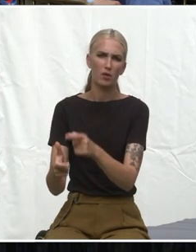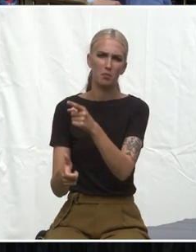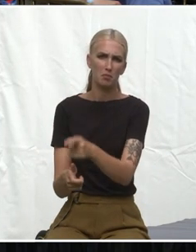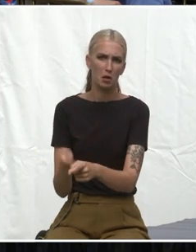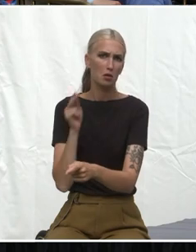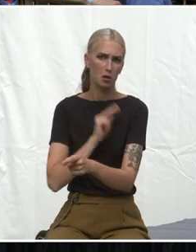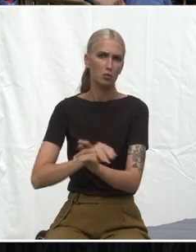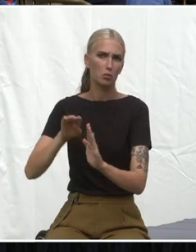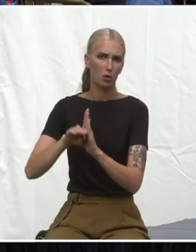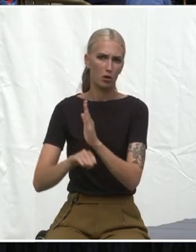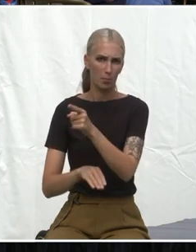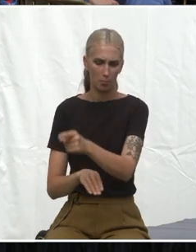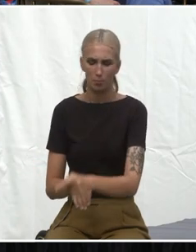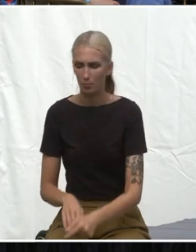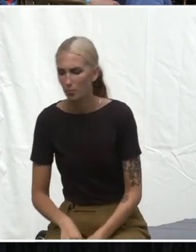useful program to